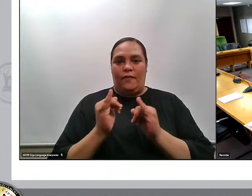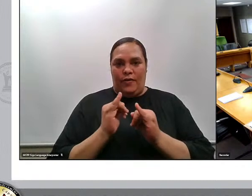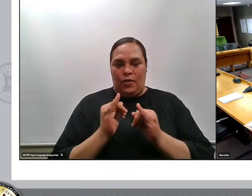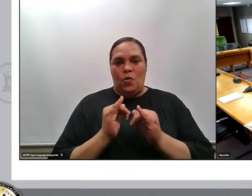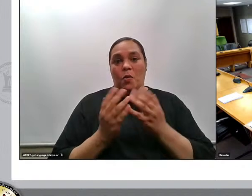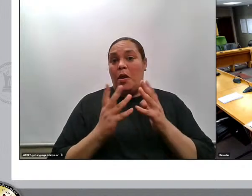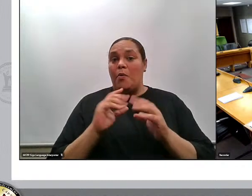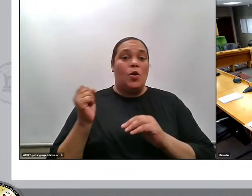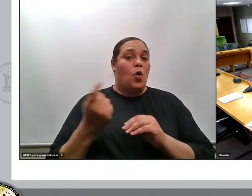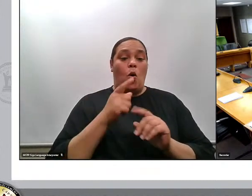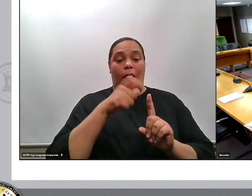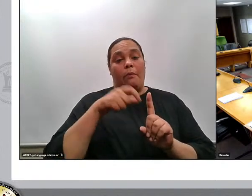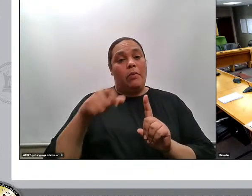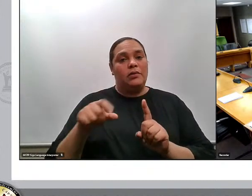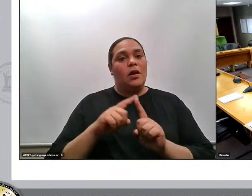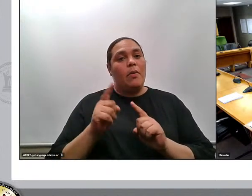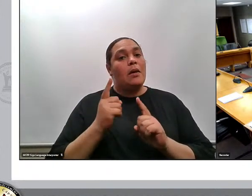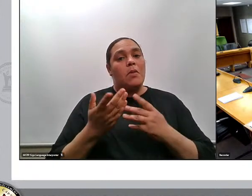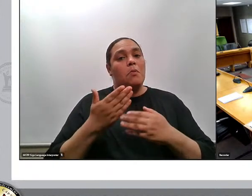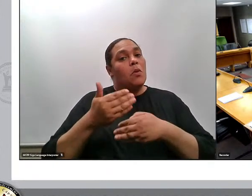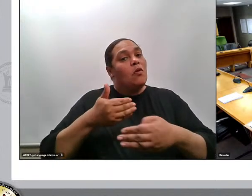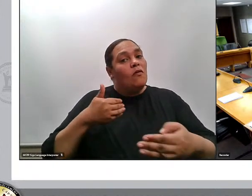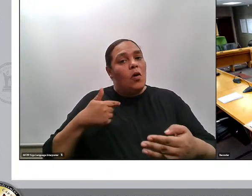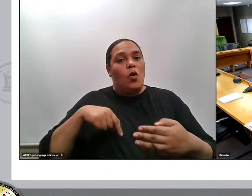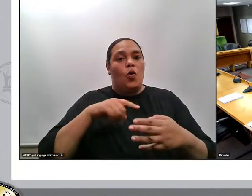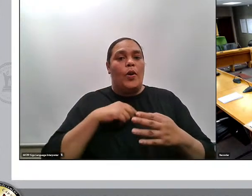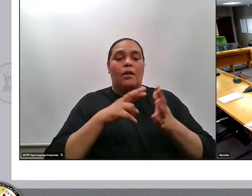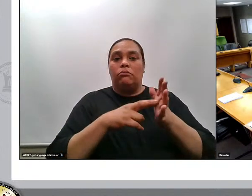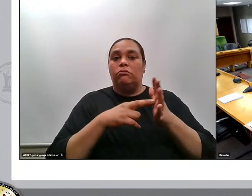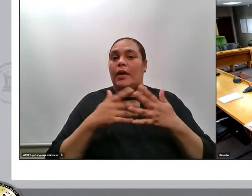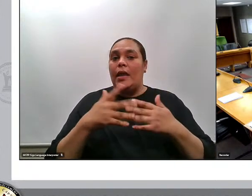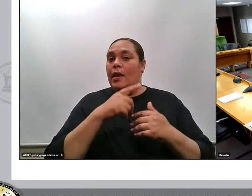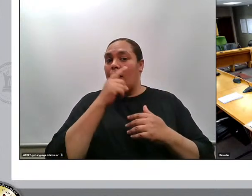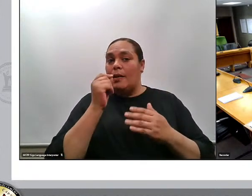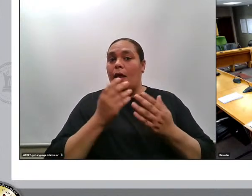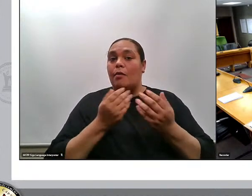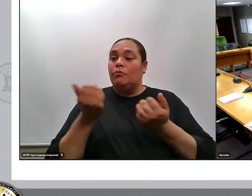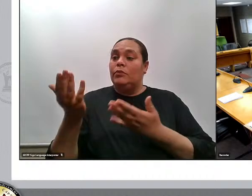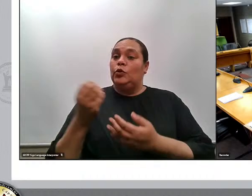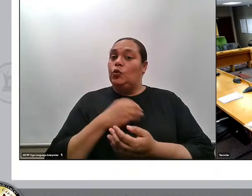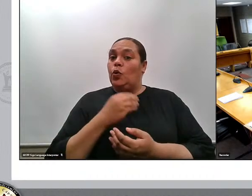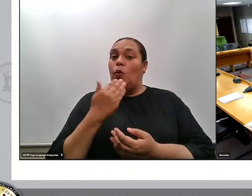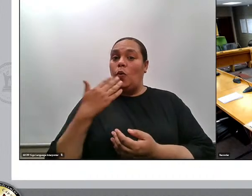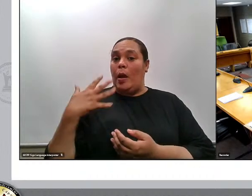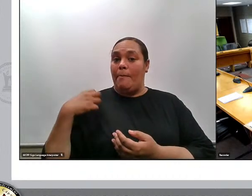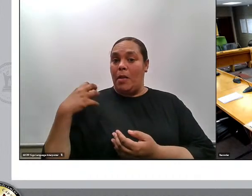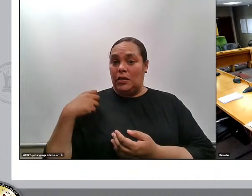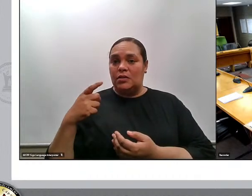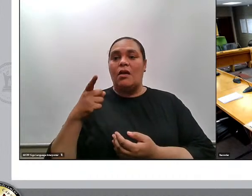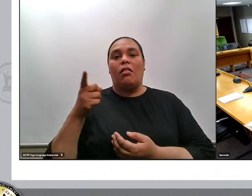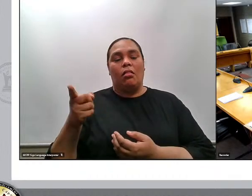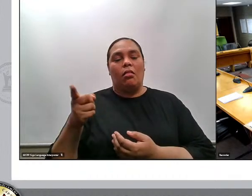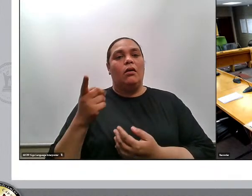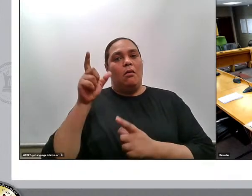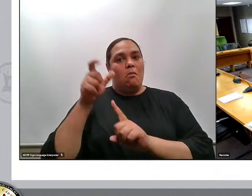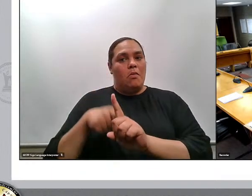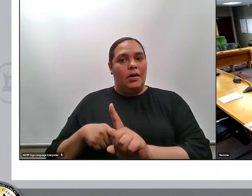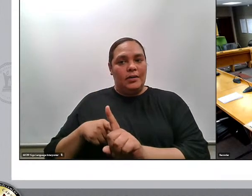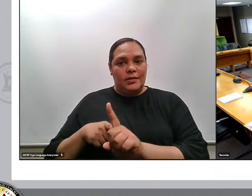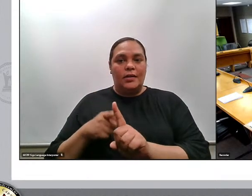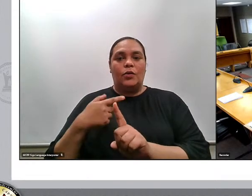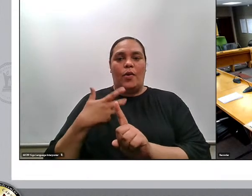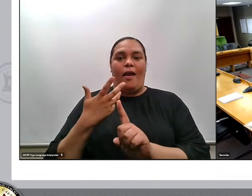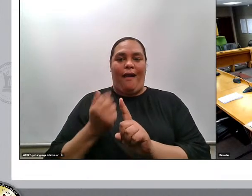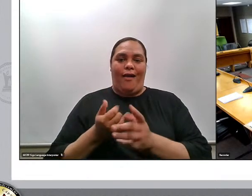perhaps not all the candidates, but before we recommend any name to the minister, that at least with that person, we have